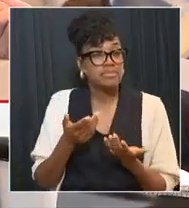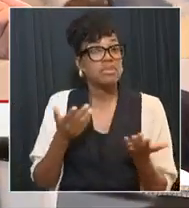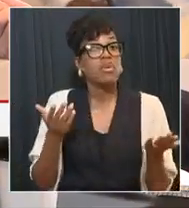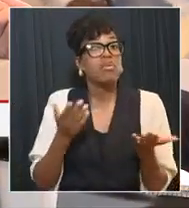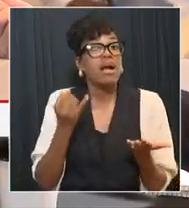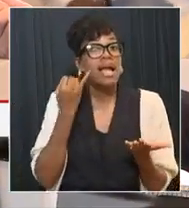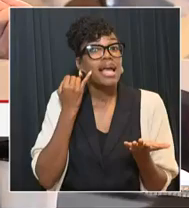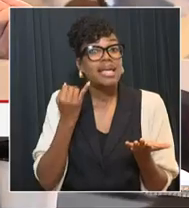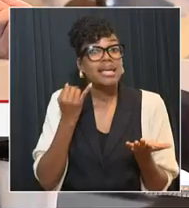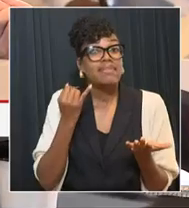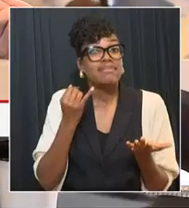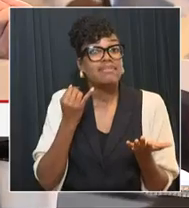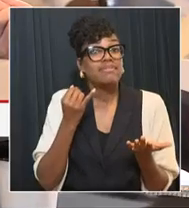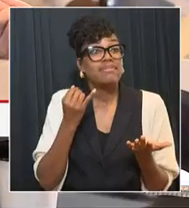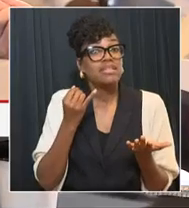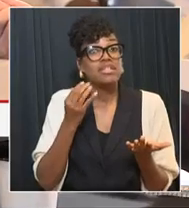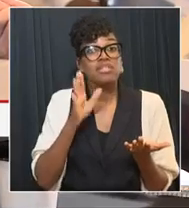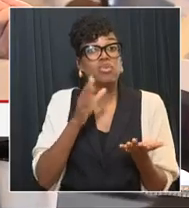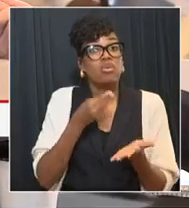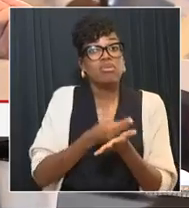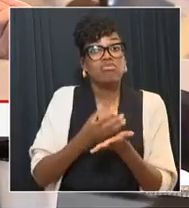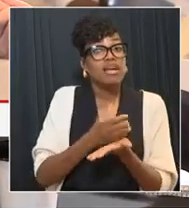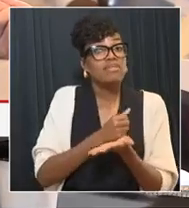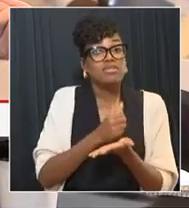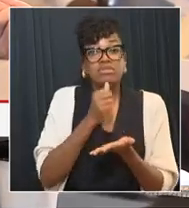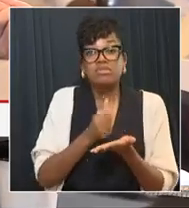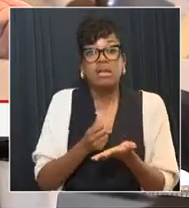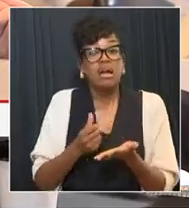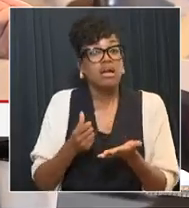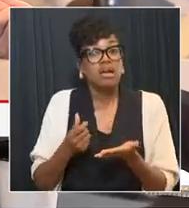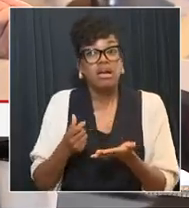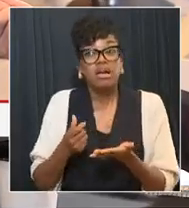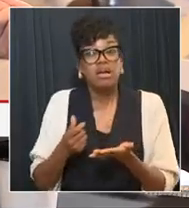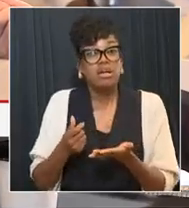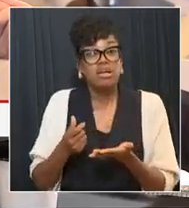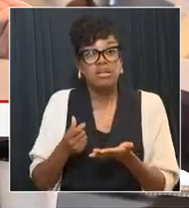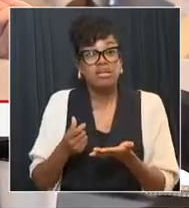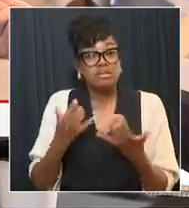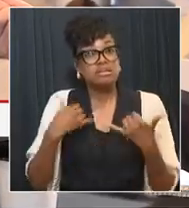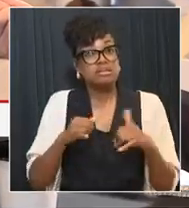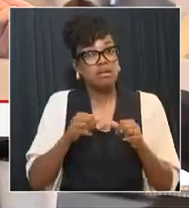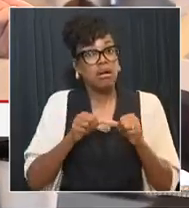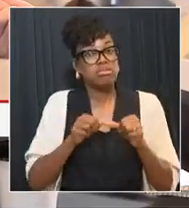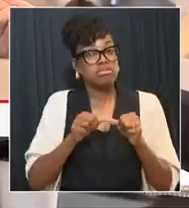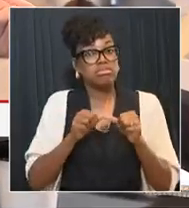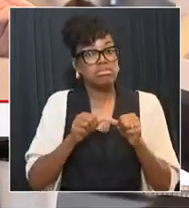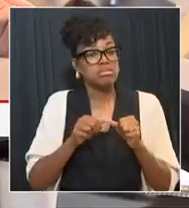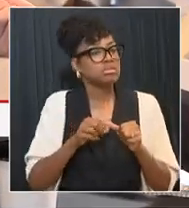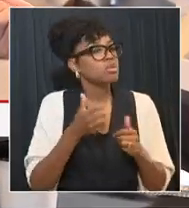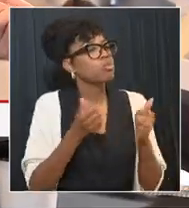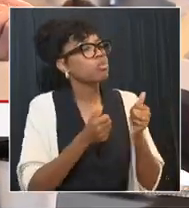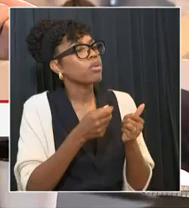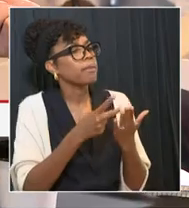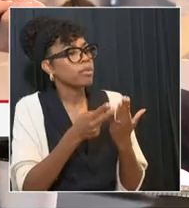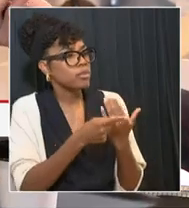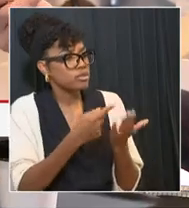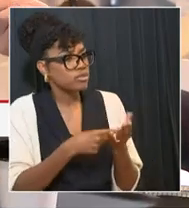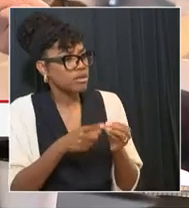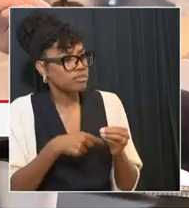the numbers don't, what if the revenue doesn't come in? What if what you're hoping to do isn't? What program are you talking